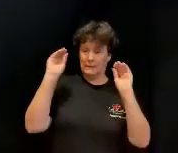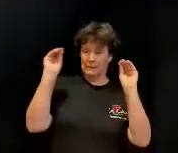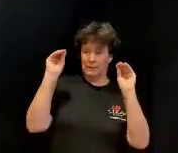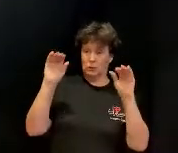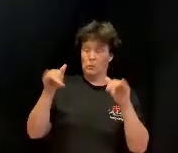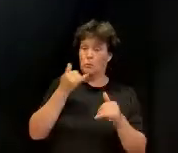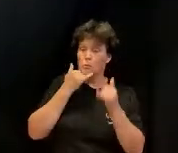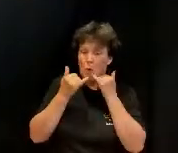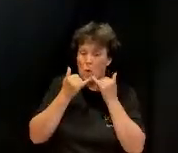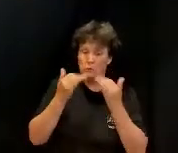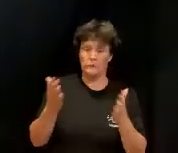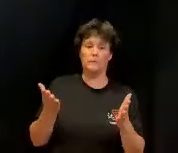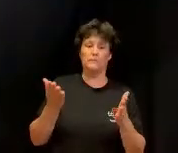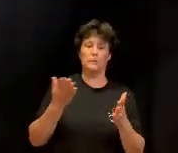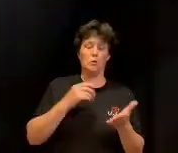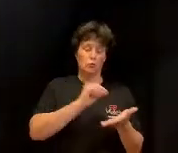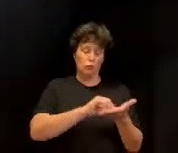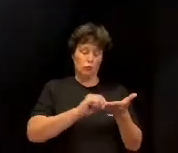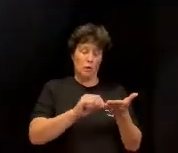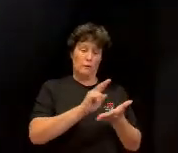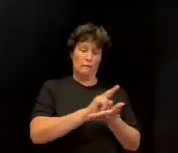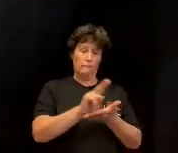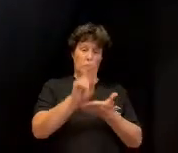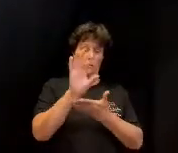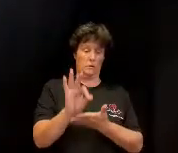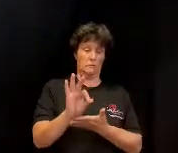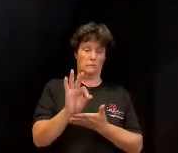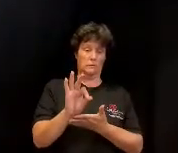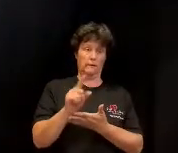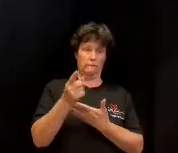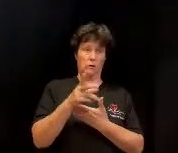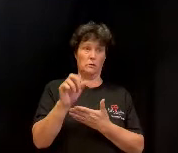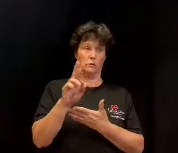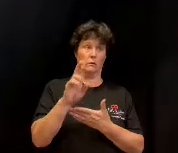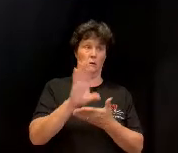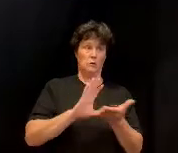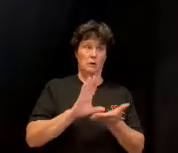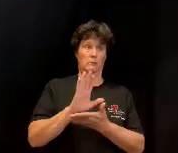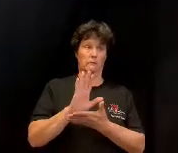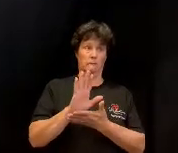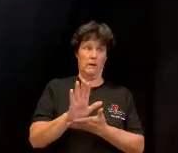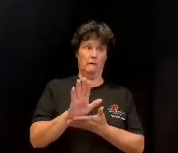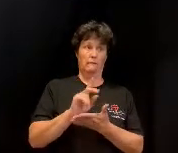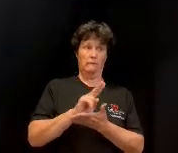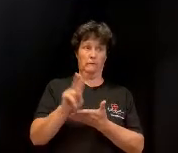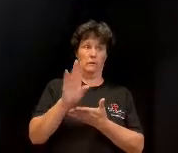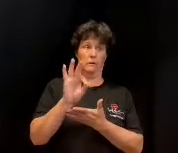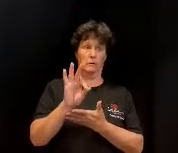here. He said, I wrote in verse 9, 1 Corinthians chapter 5, verse 9.